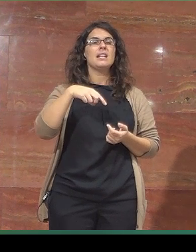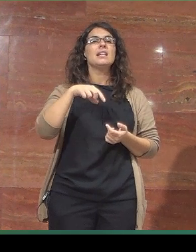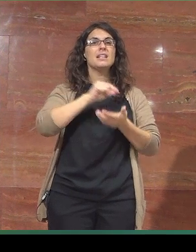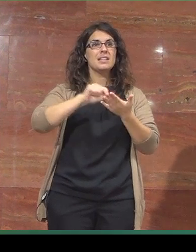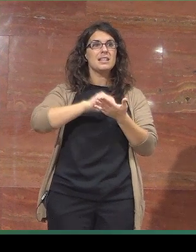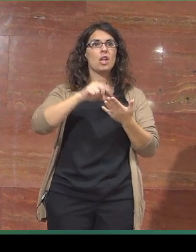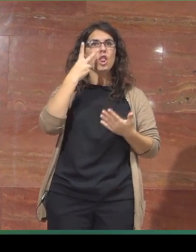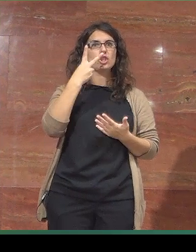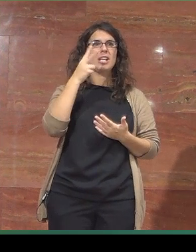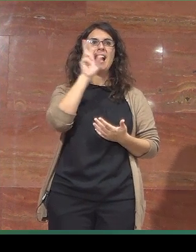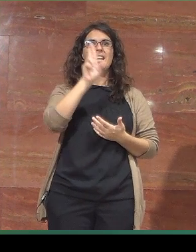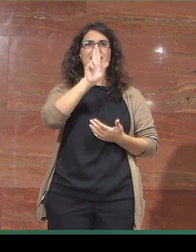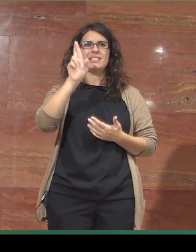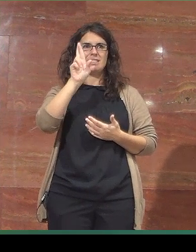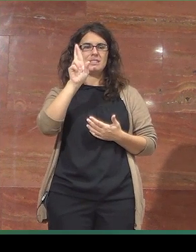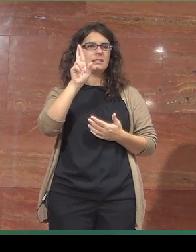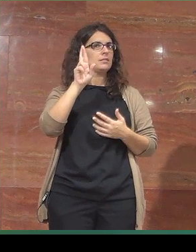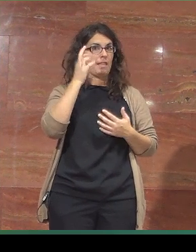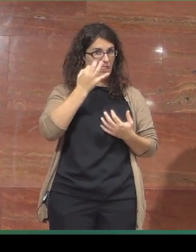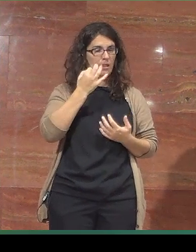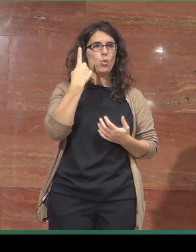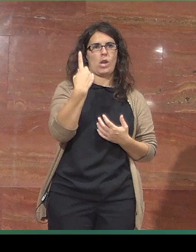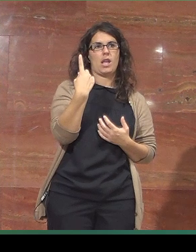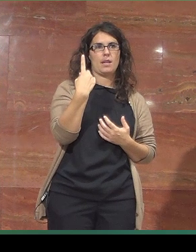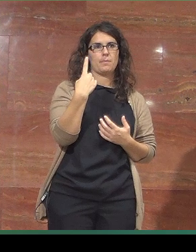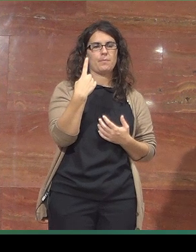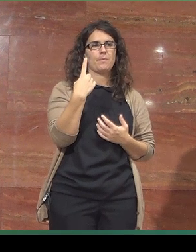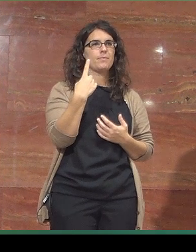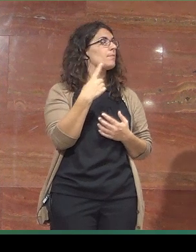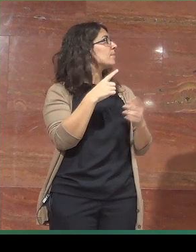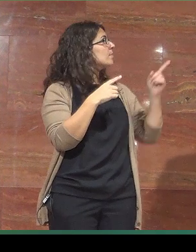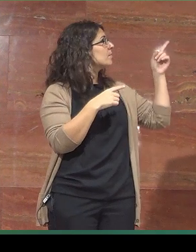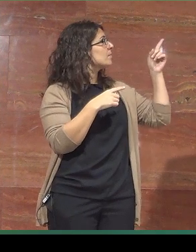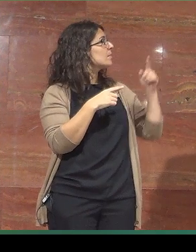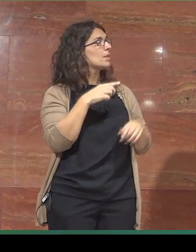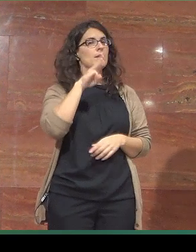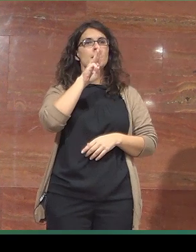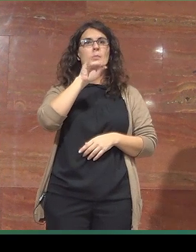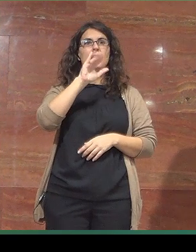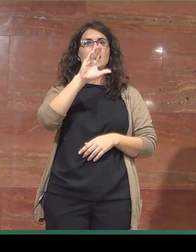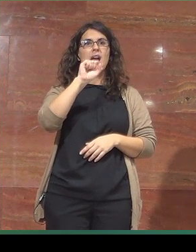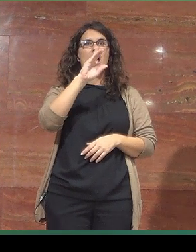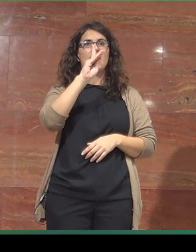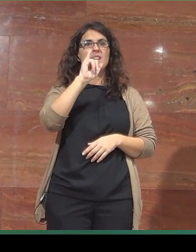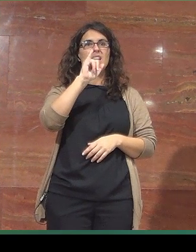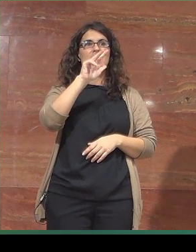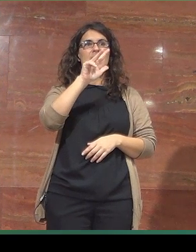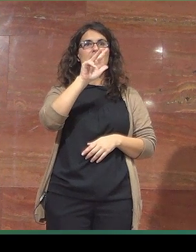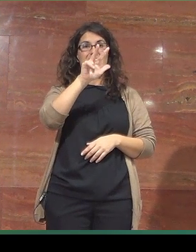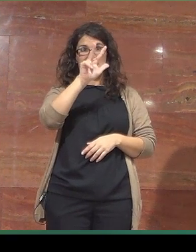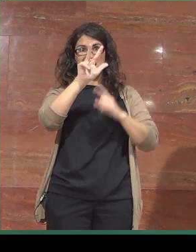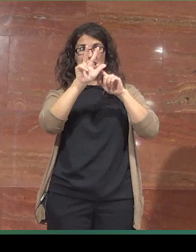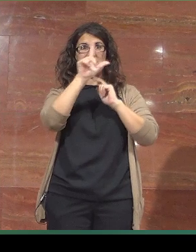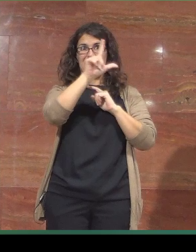here, a highway sign with Piccadilly spelt incorrectly with 1 C. And this sign is